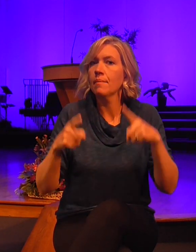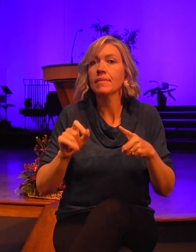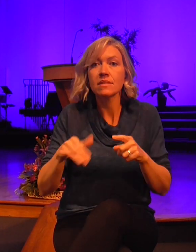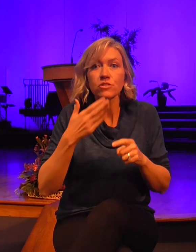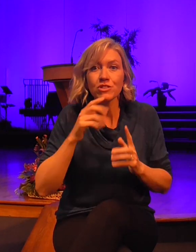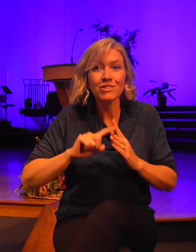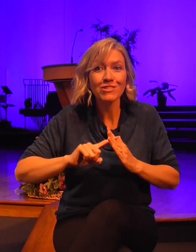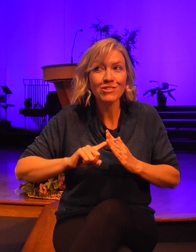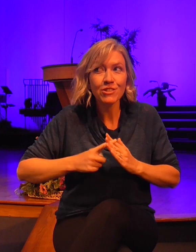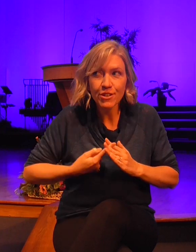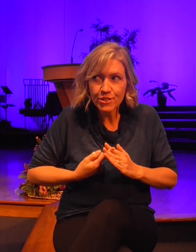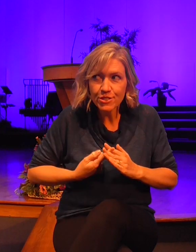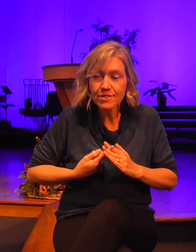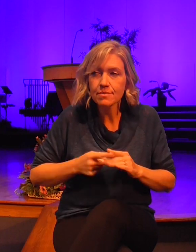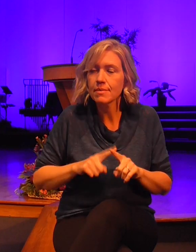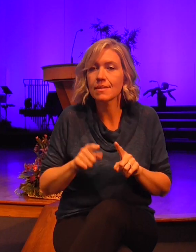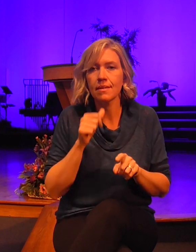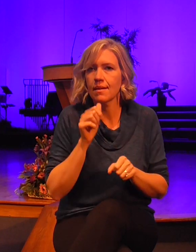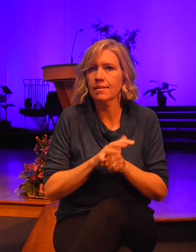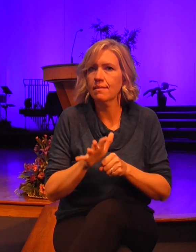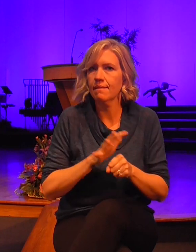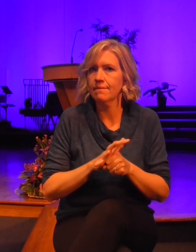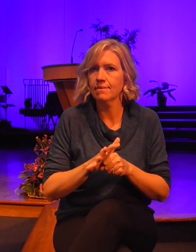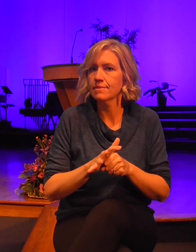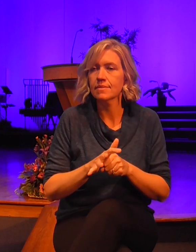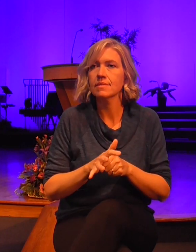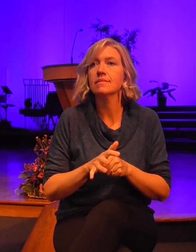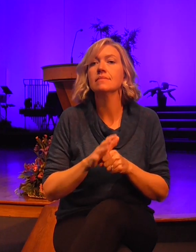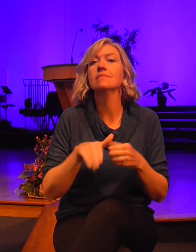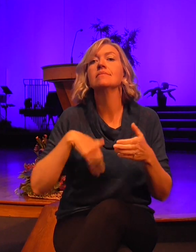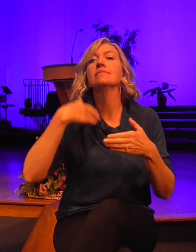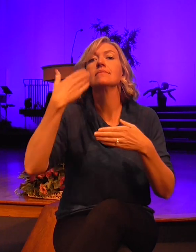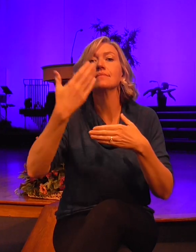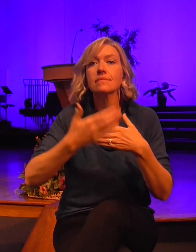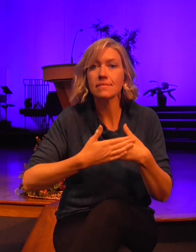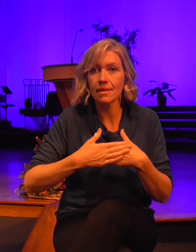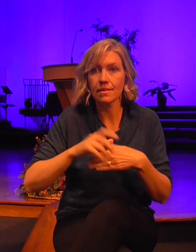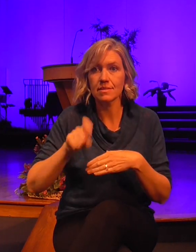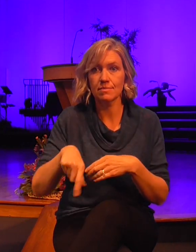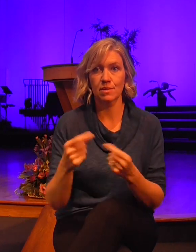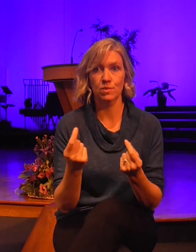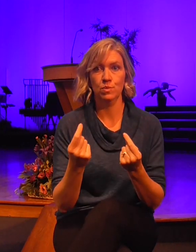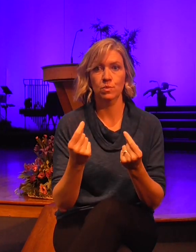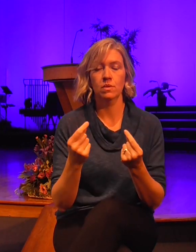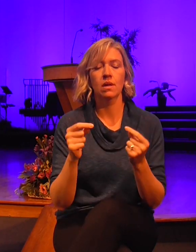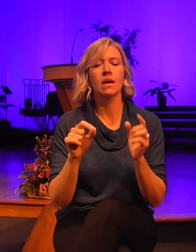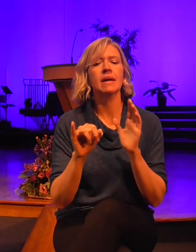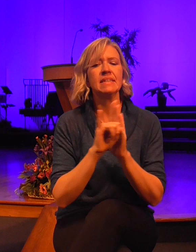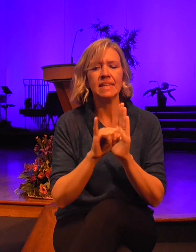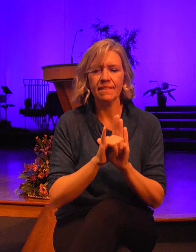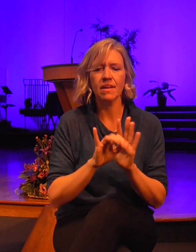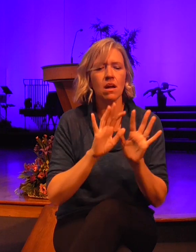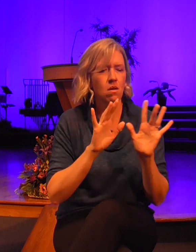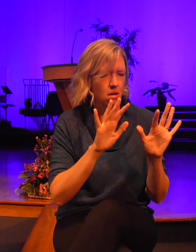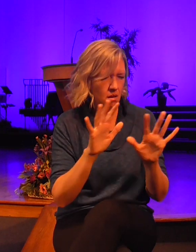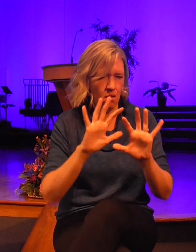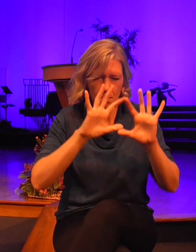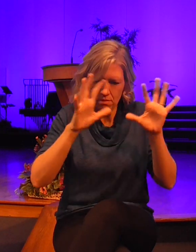start, but it's not enough. What we need to do then is to identify all of those little